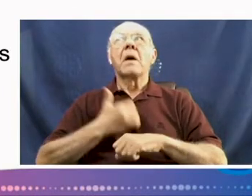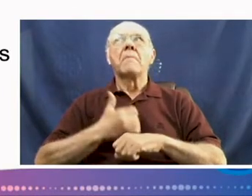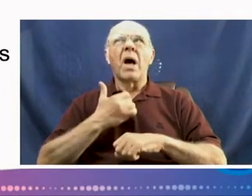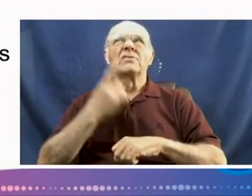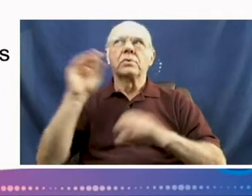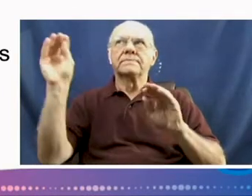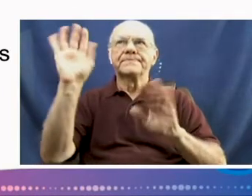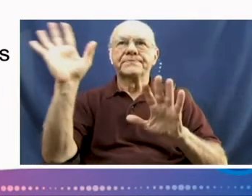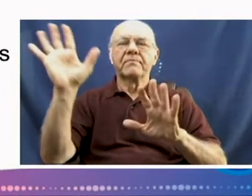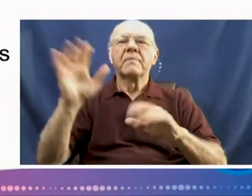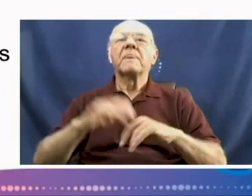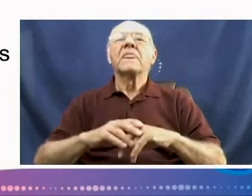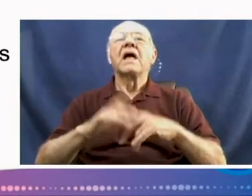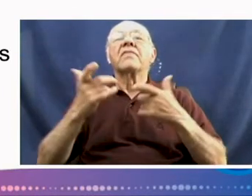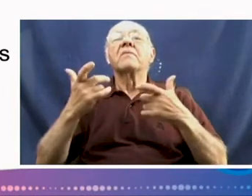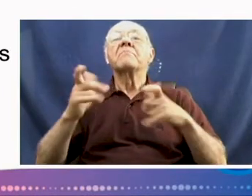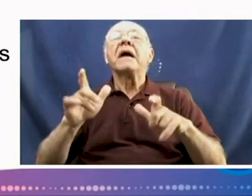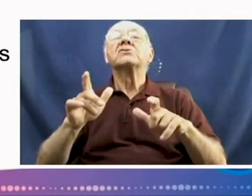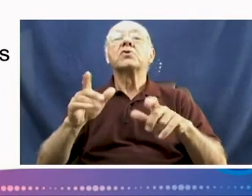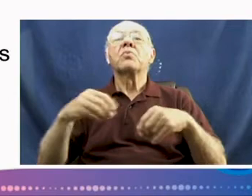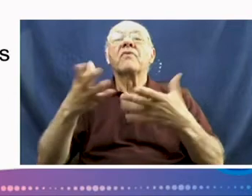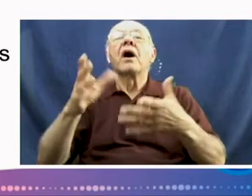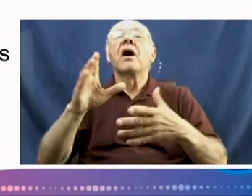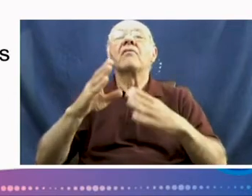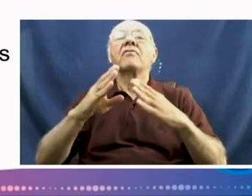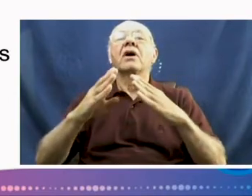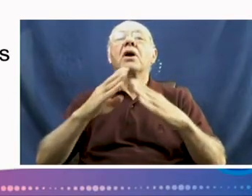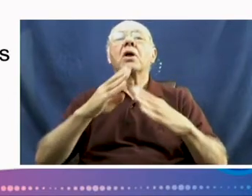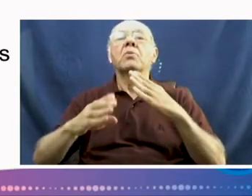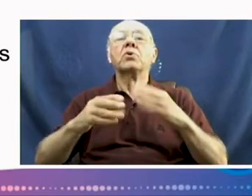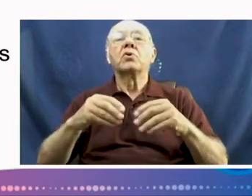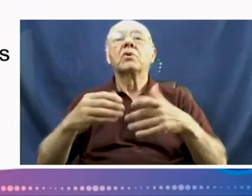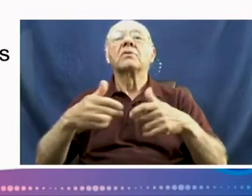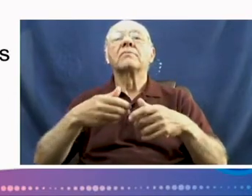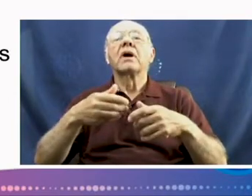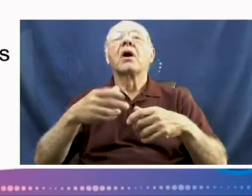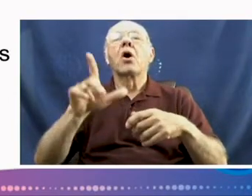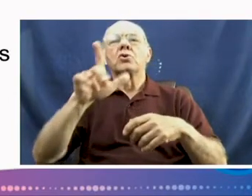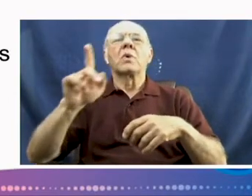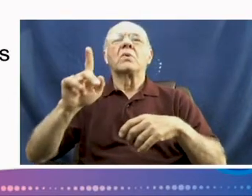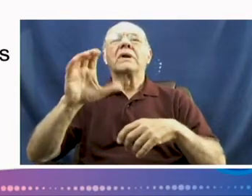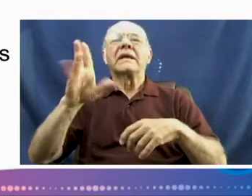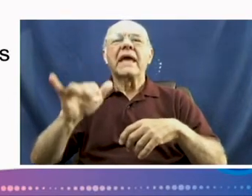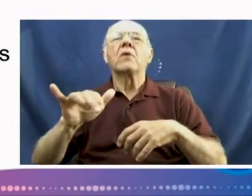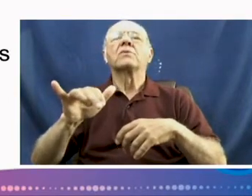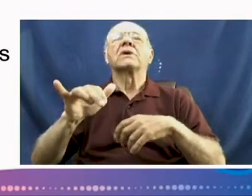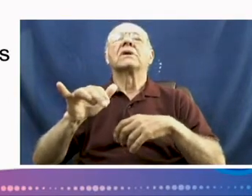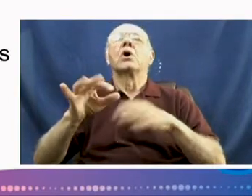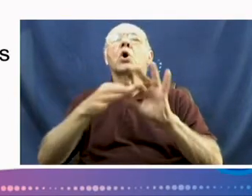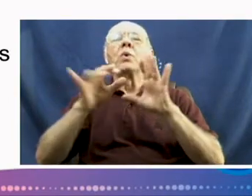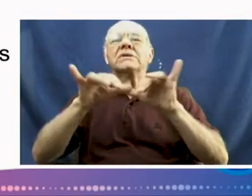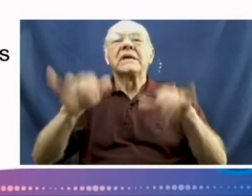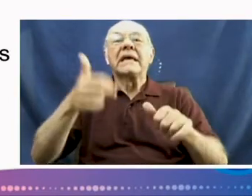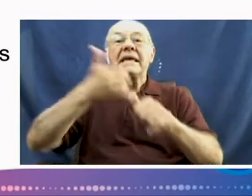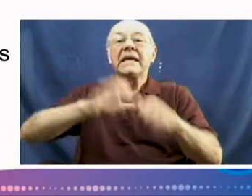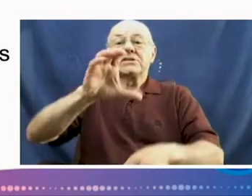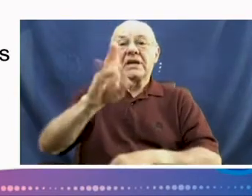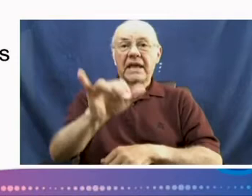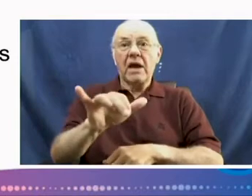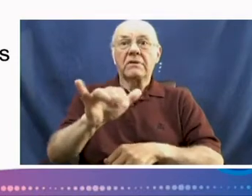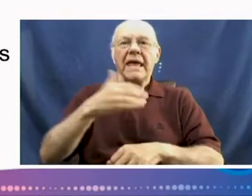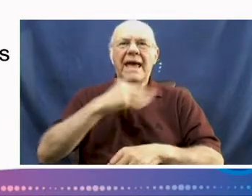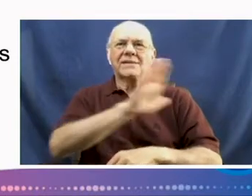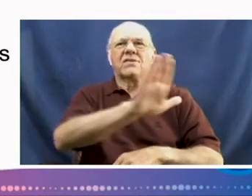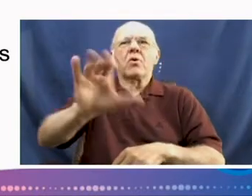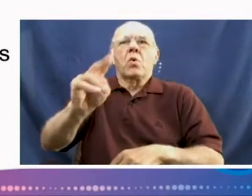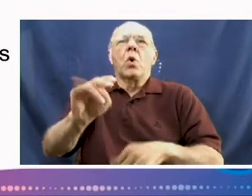The major providers of community transportation in New Jersey are the 21 county coordinated systems. Each county operates their own service.